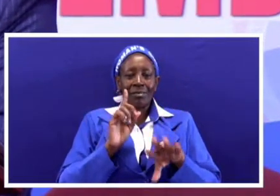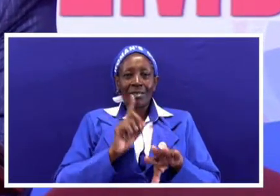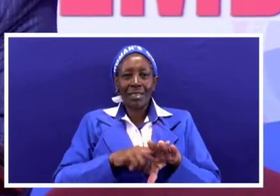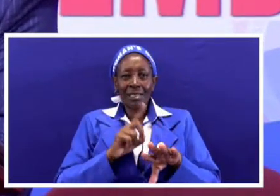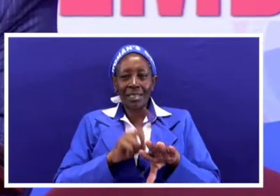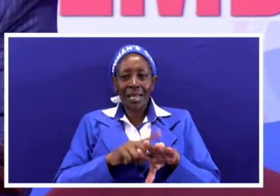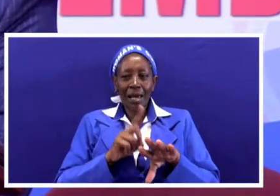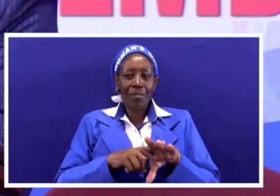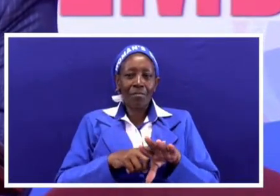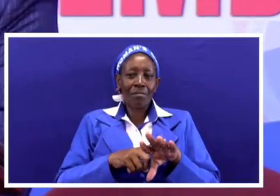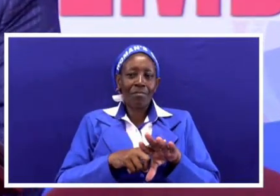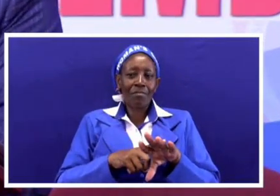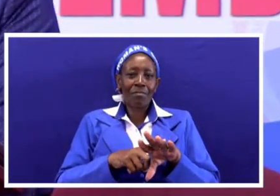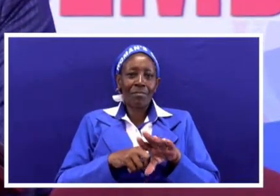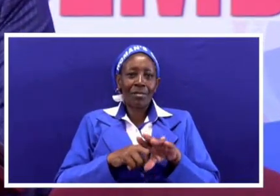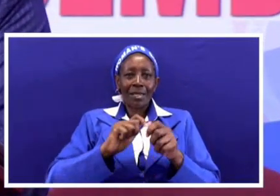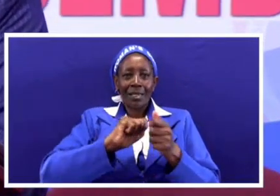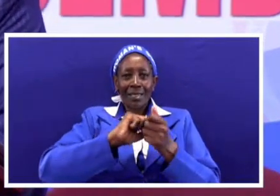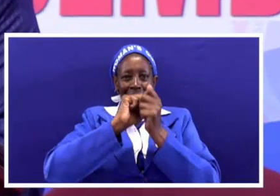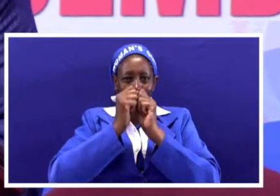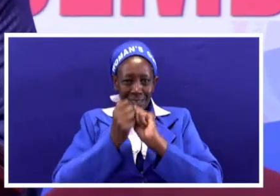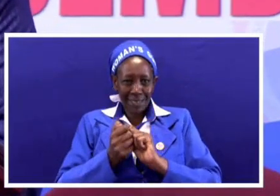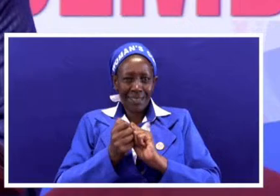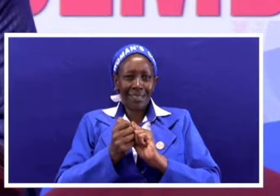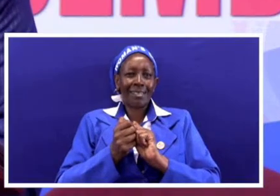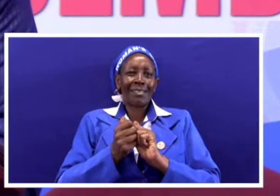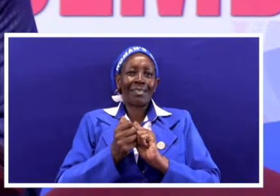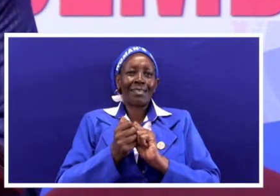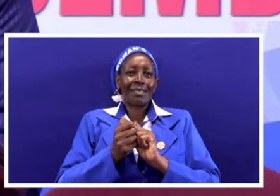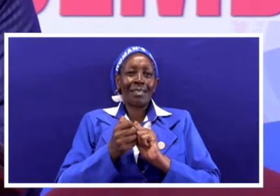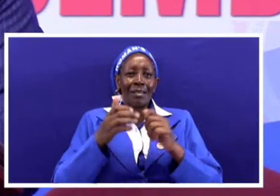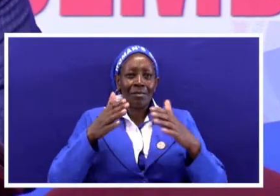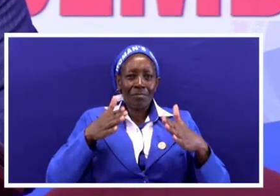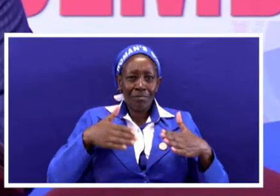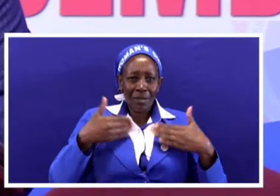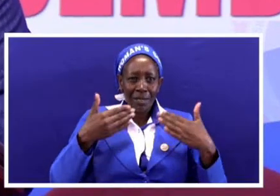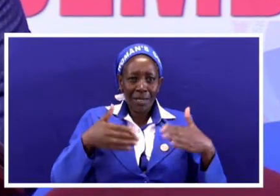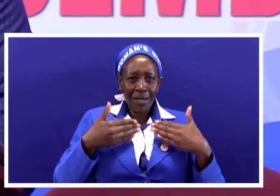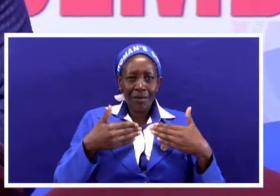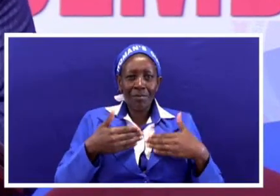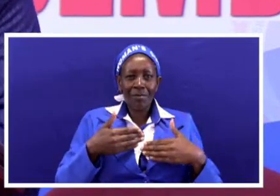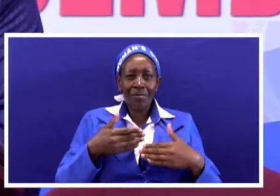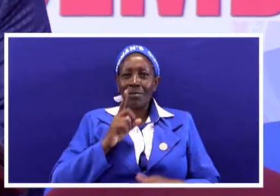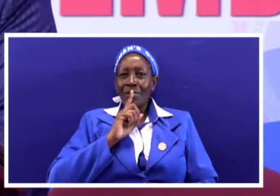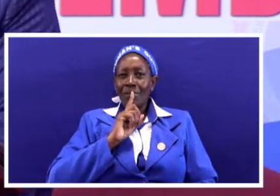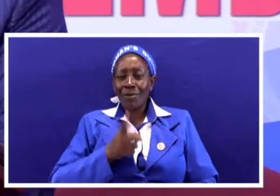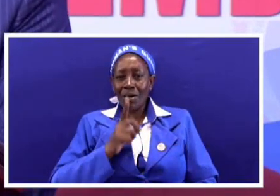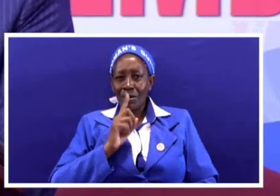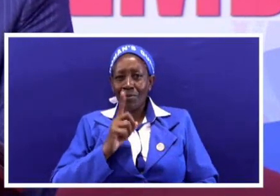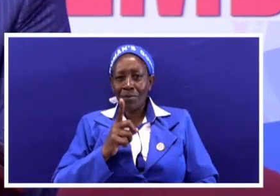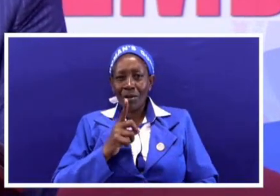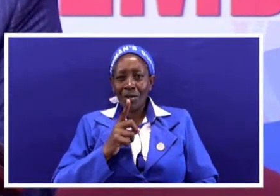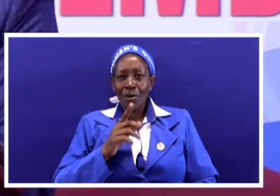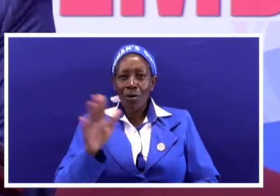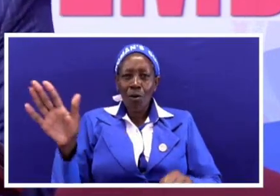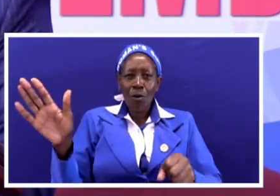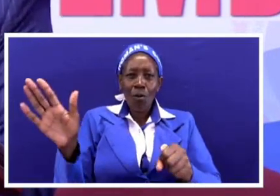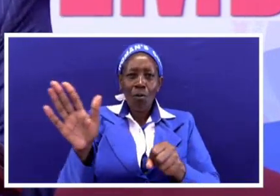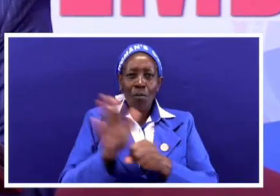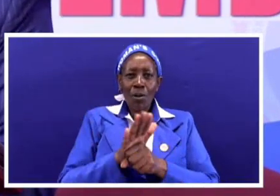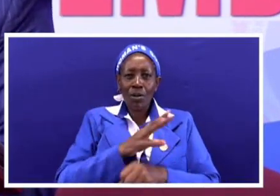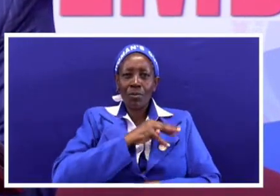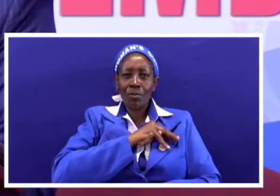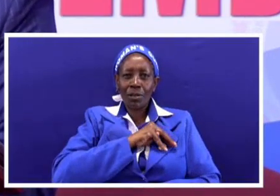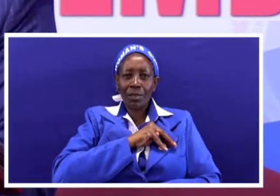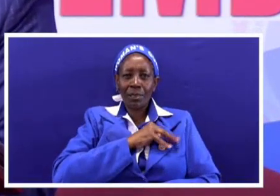Reprove, rebuke, and exhort with complete patience and teaching.